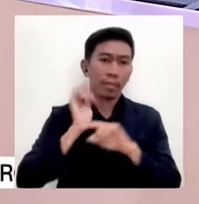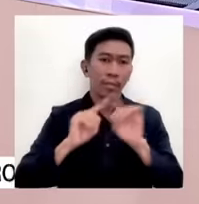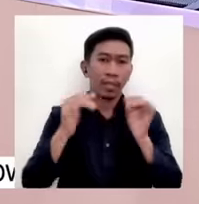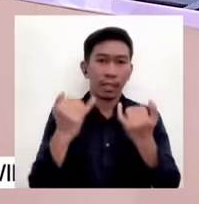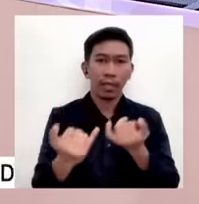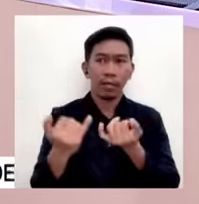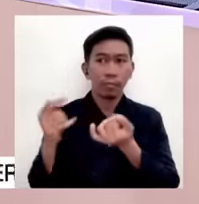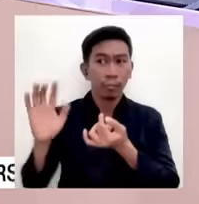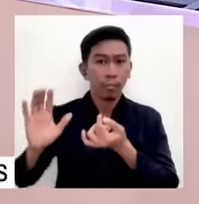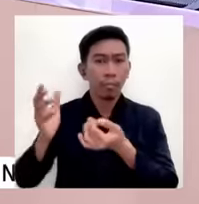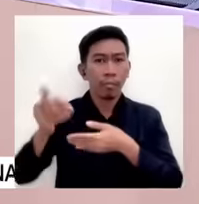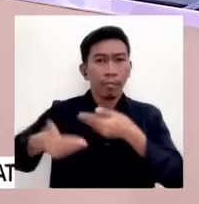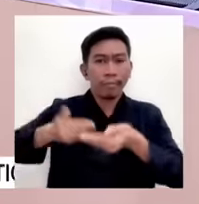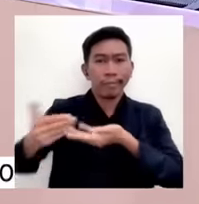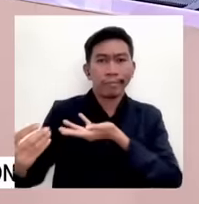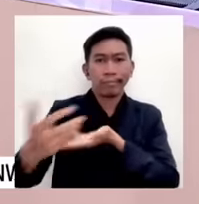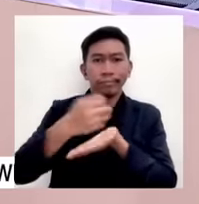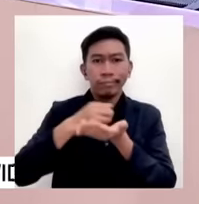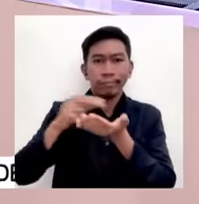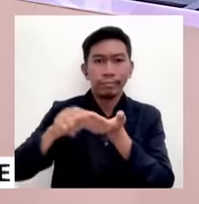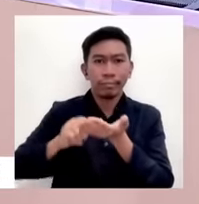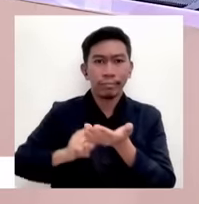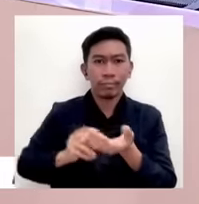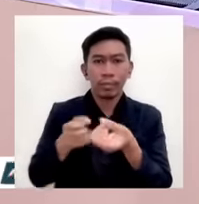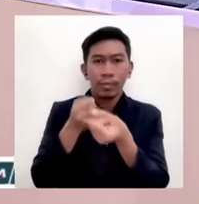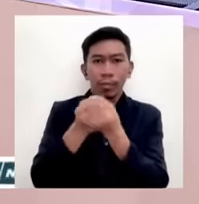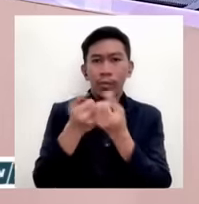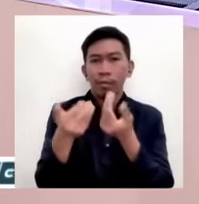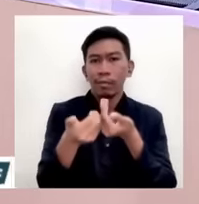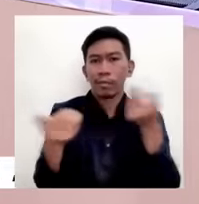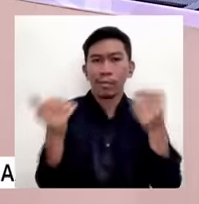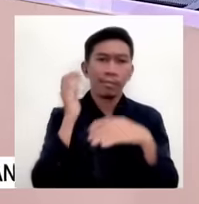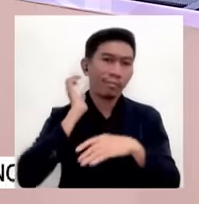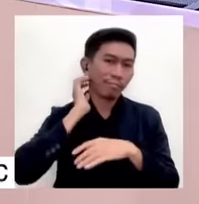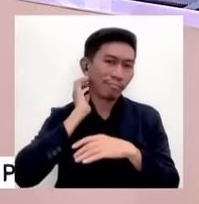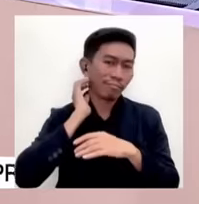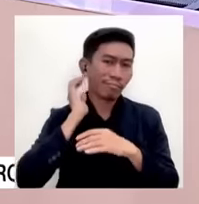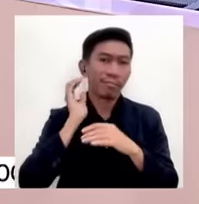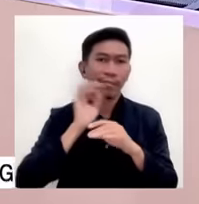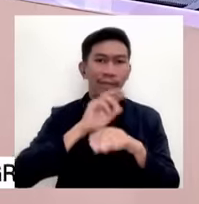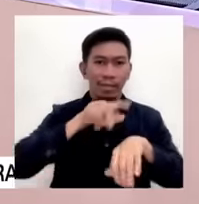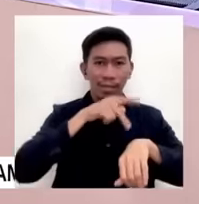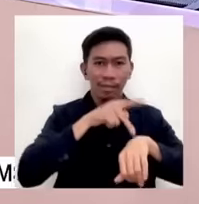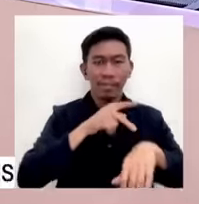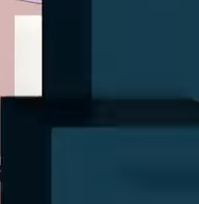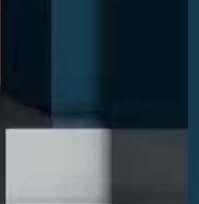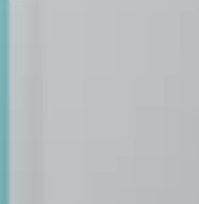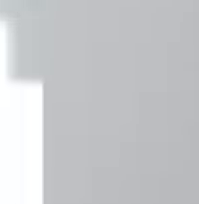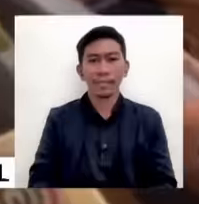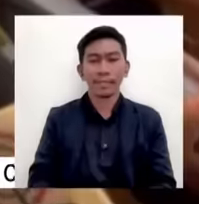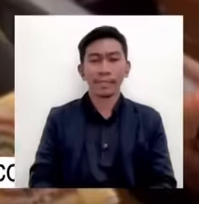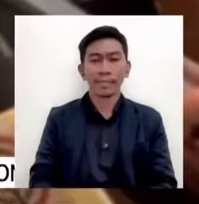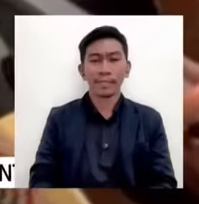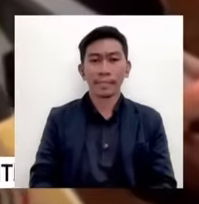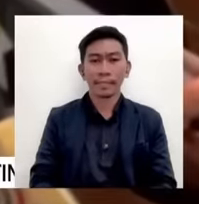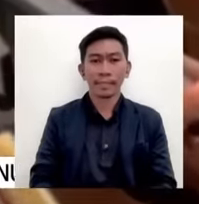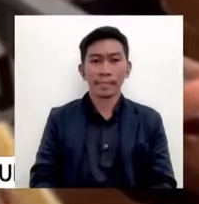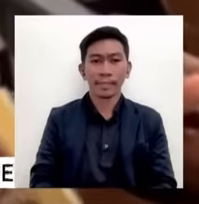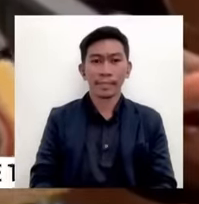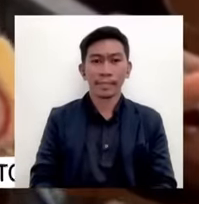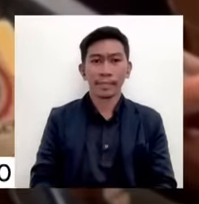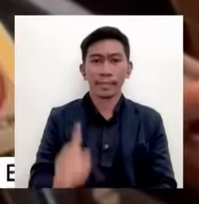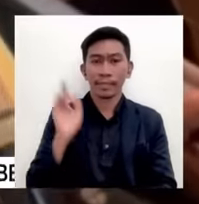a signature campaign is already being planned to seek support for the island's secession. Adrian Ayalin reports. It's the